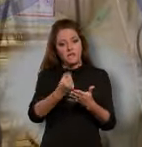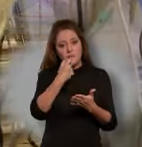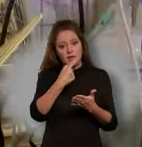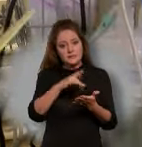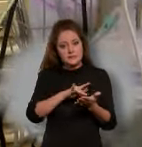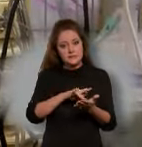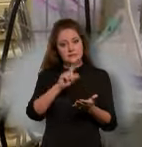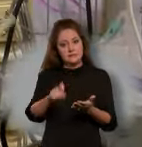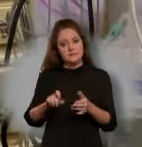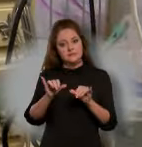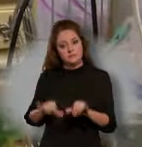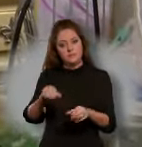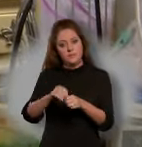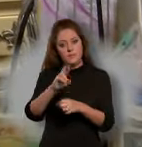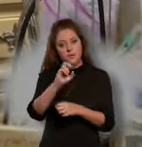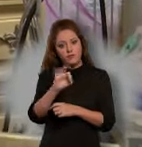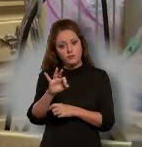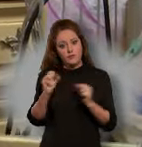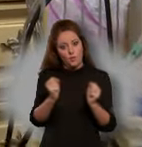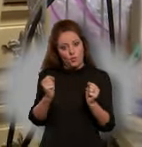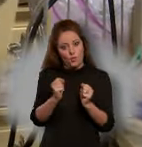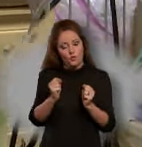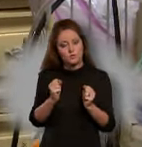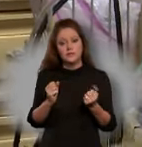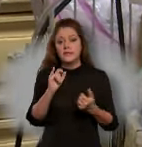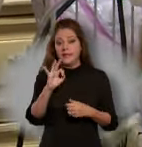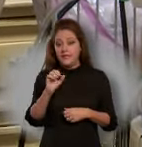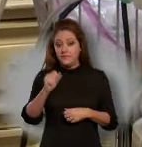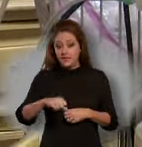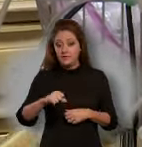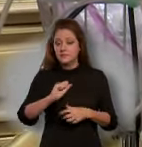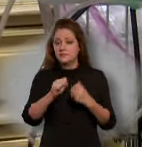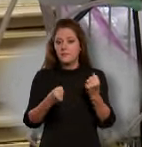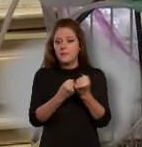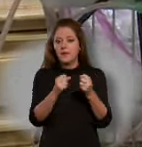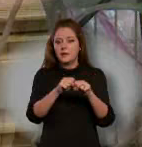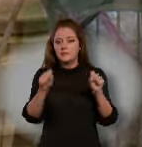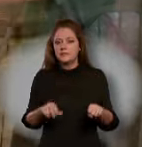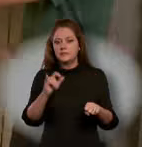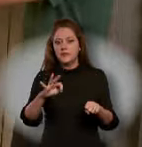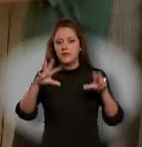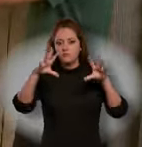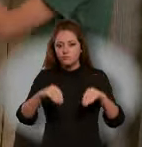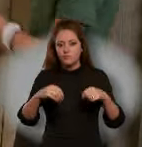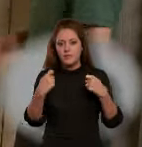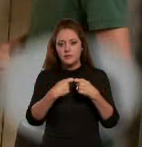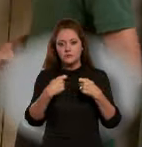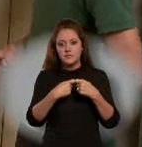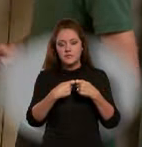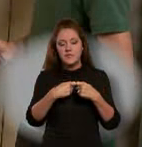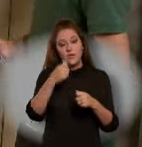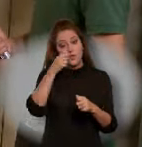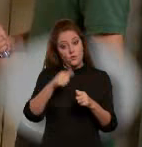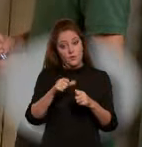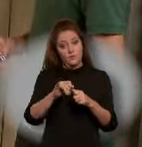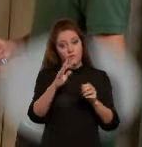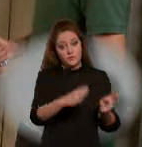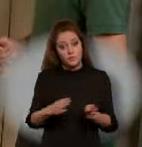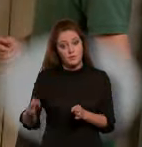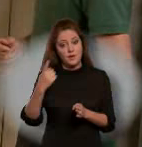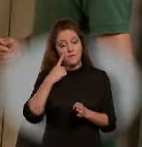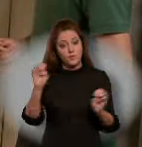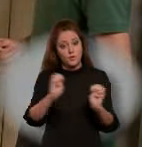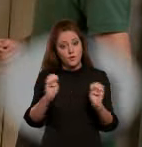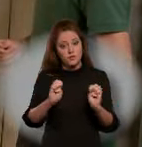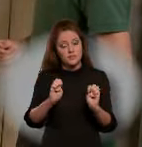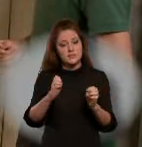refrigerator? If so, what backup systems do you have for when the power goes out? Remember, in preparing for emergencies,